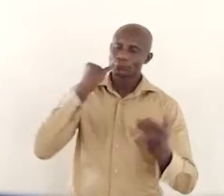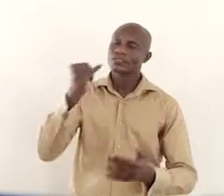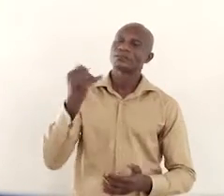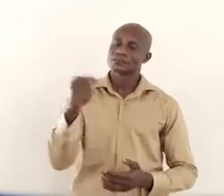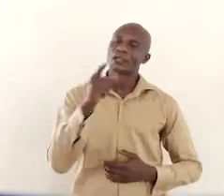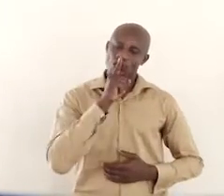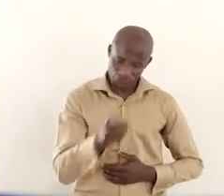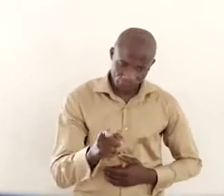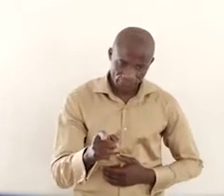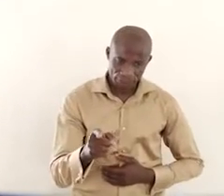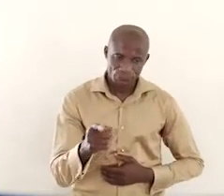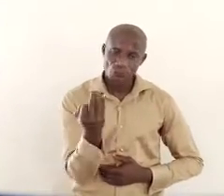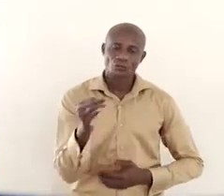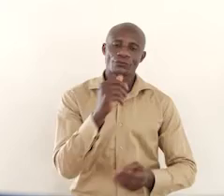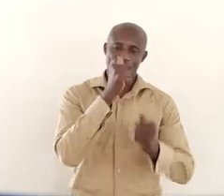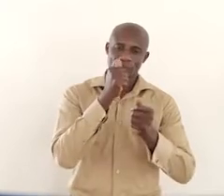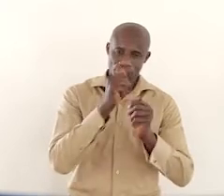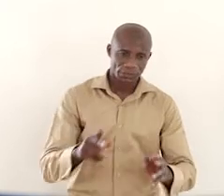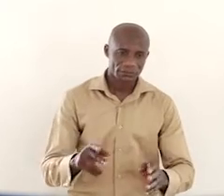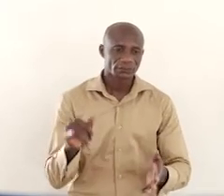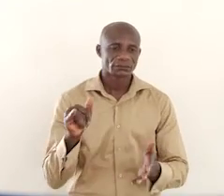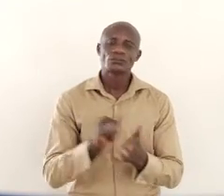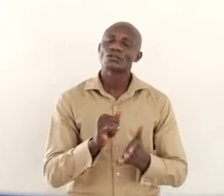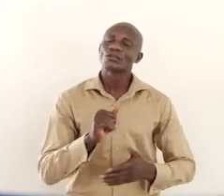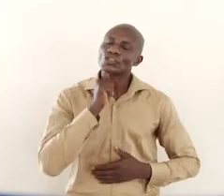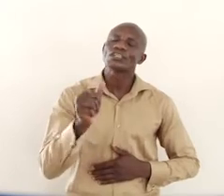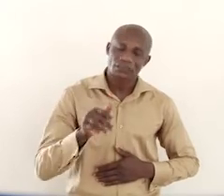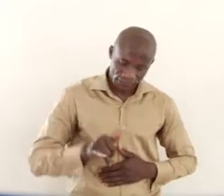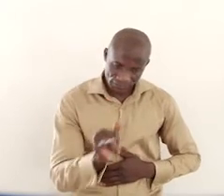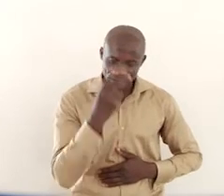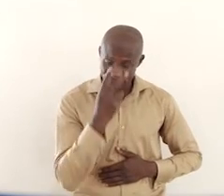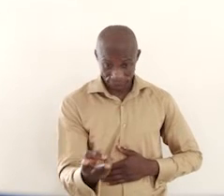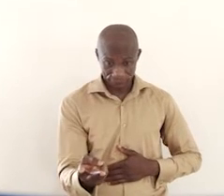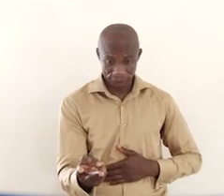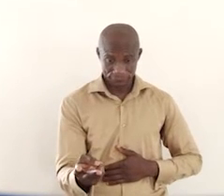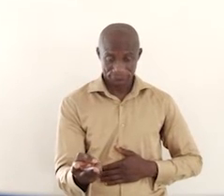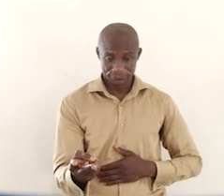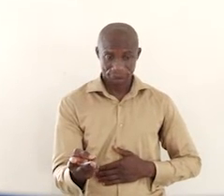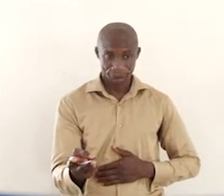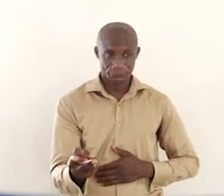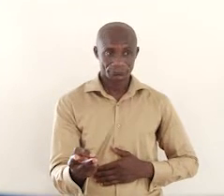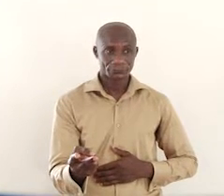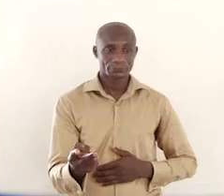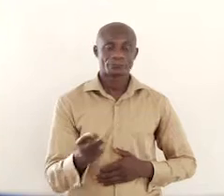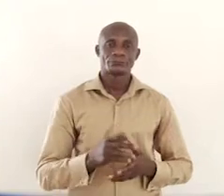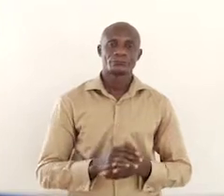Hope is the assurance of blessings not yet seen.